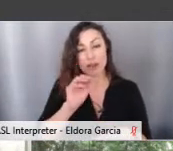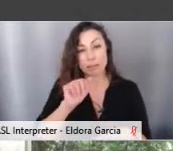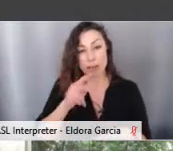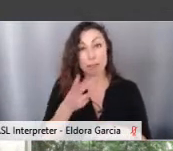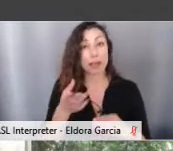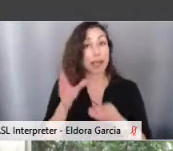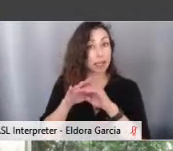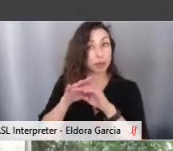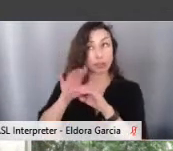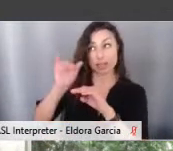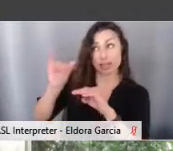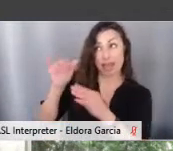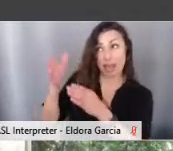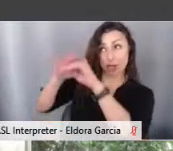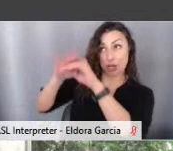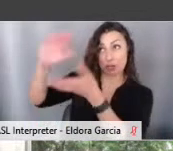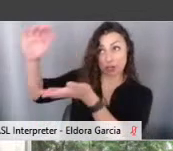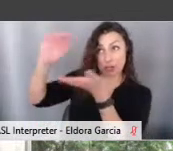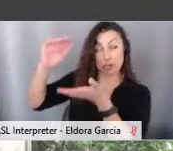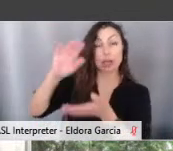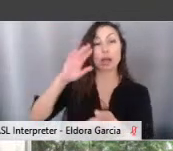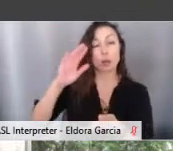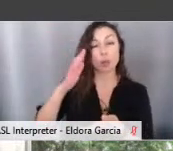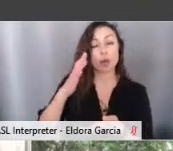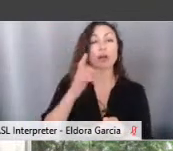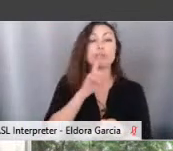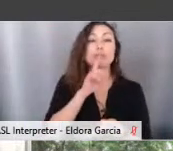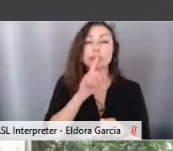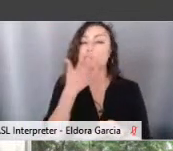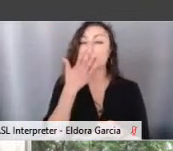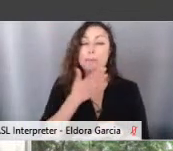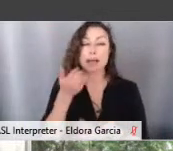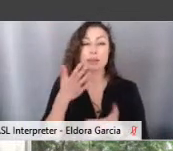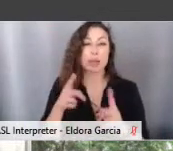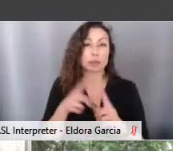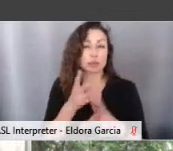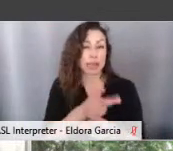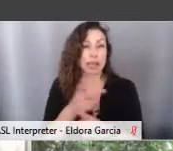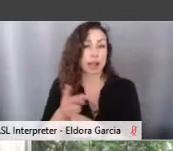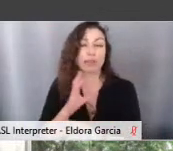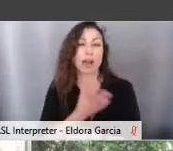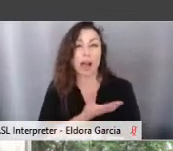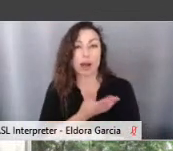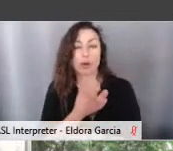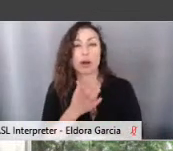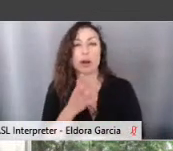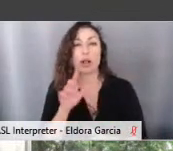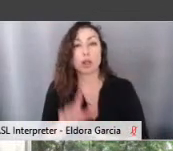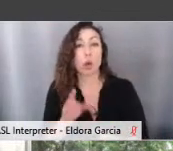best way to take care of low-income New Mexicans. Anything to add, Nicole?